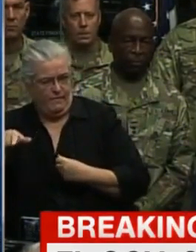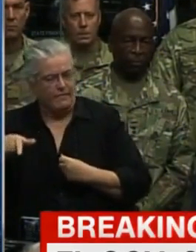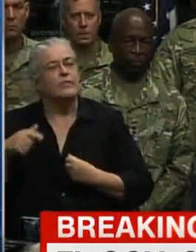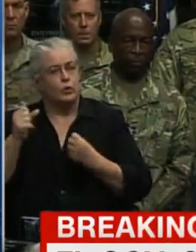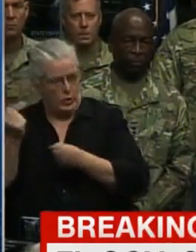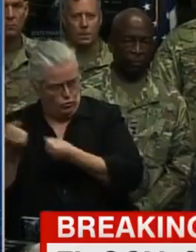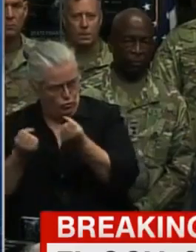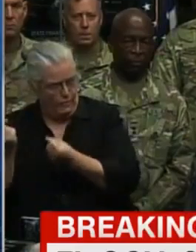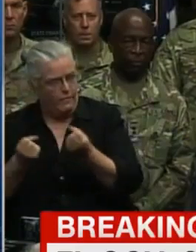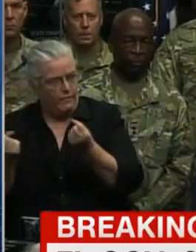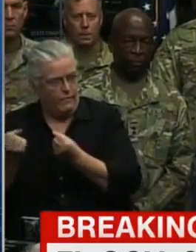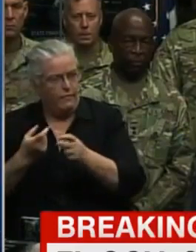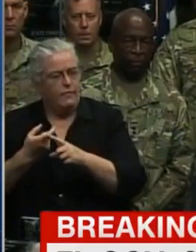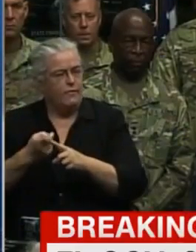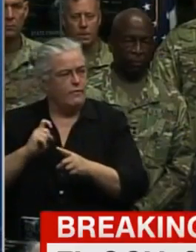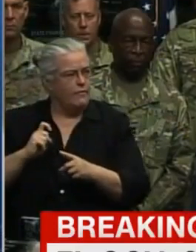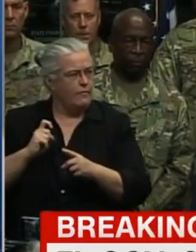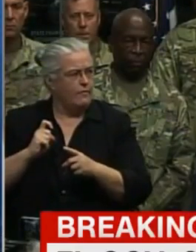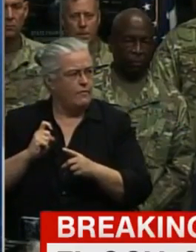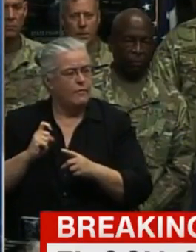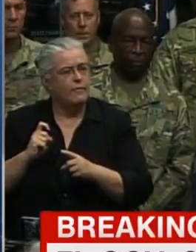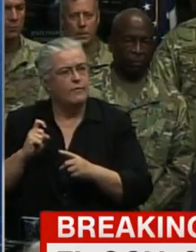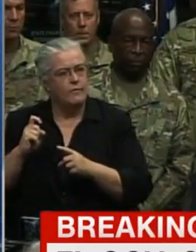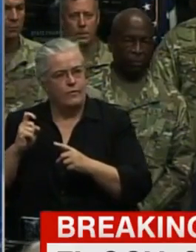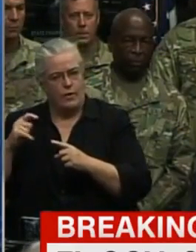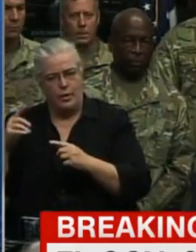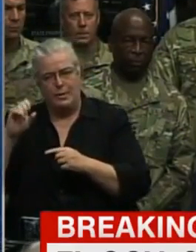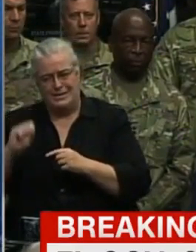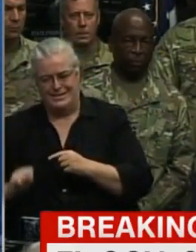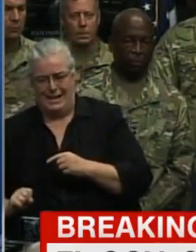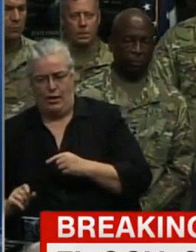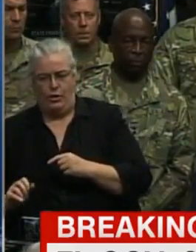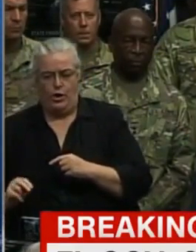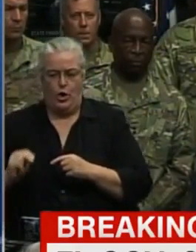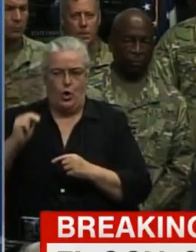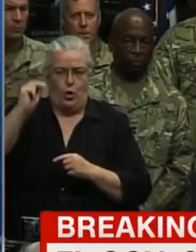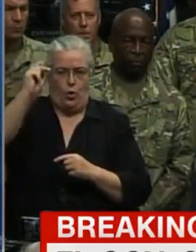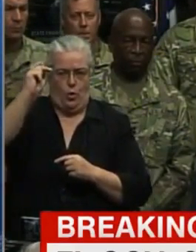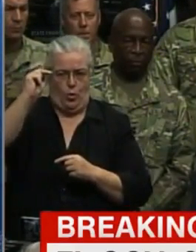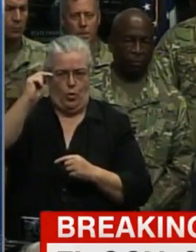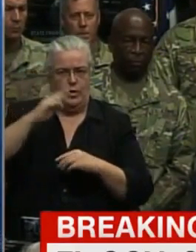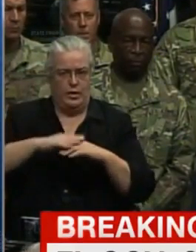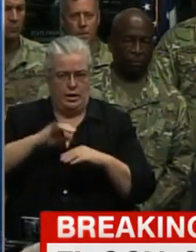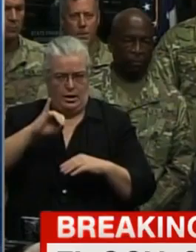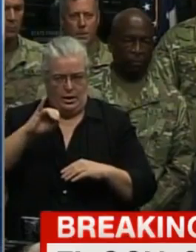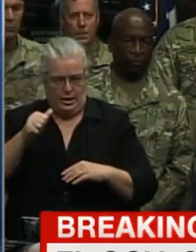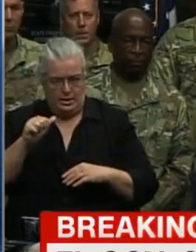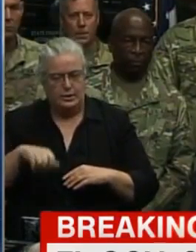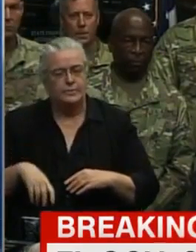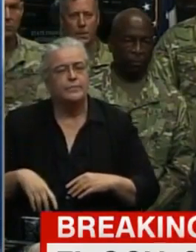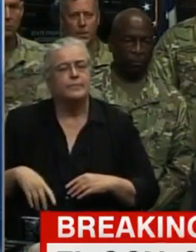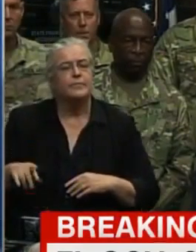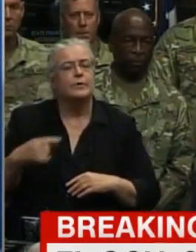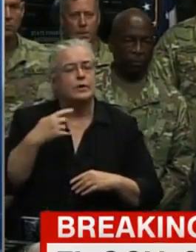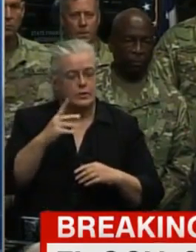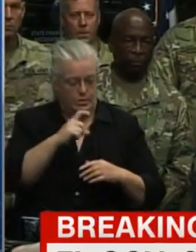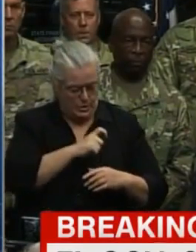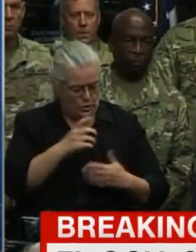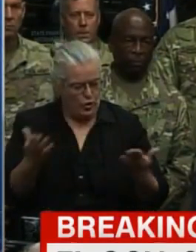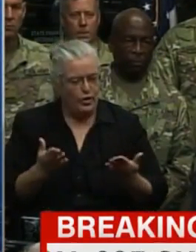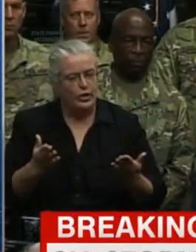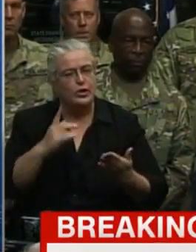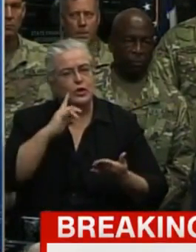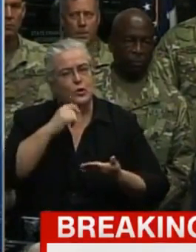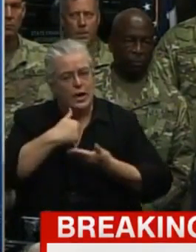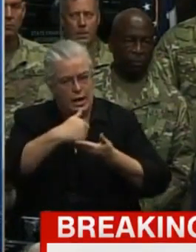Orlando. Our 1,700 state troopers remain on the road to assist in evacuations and traffic. They will remain on